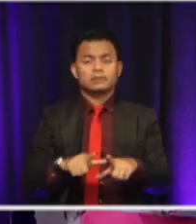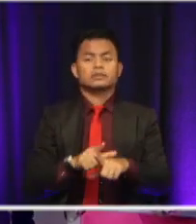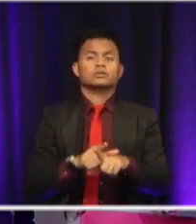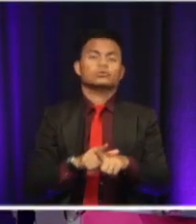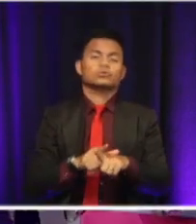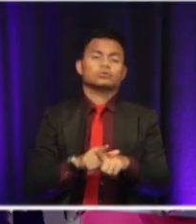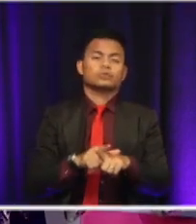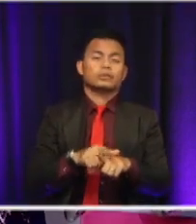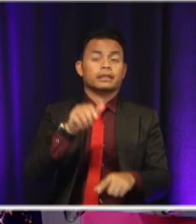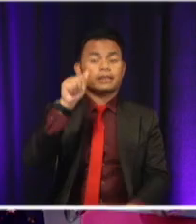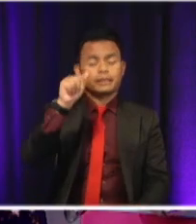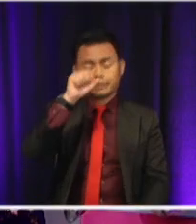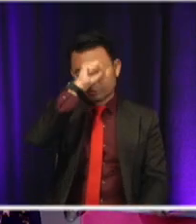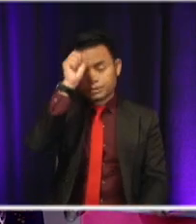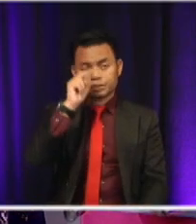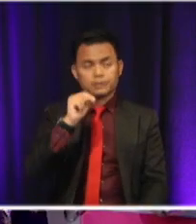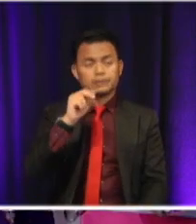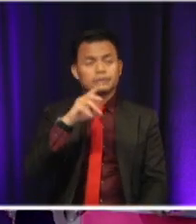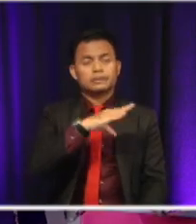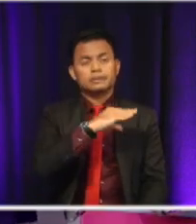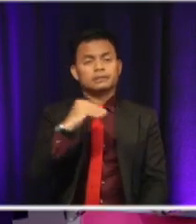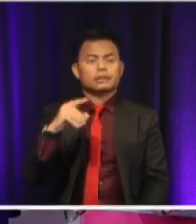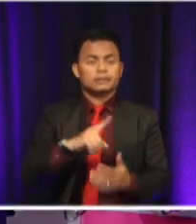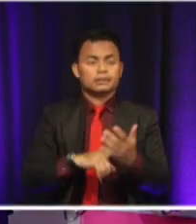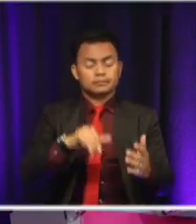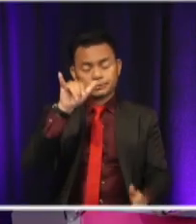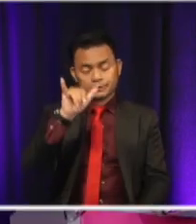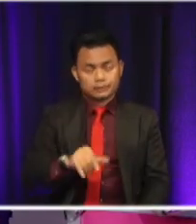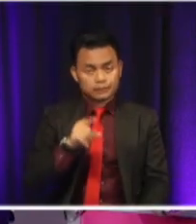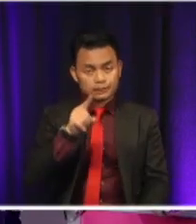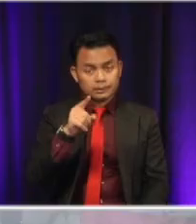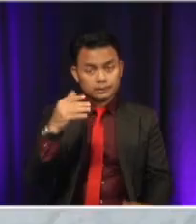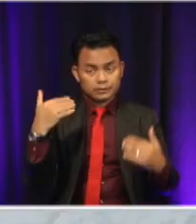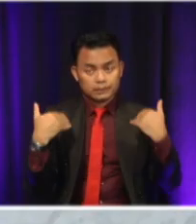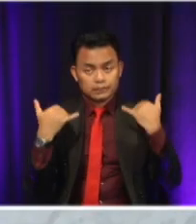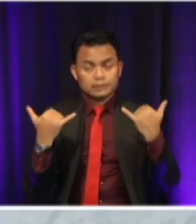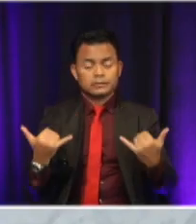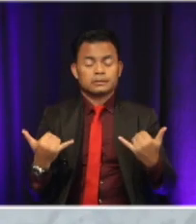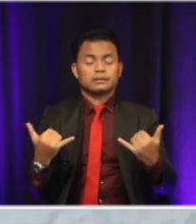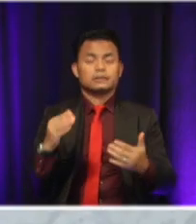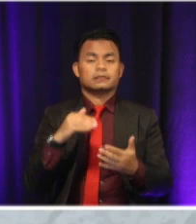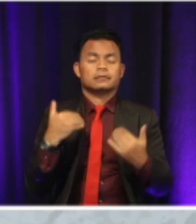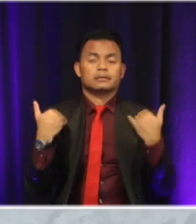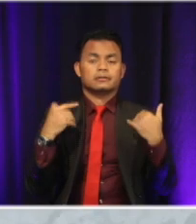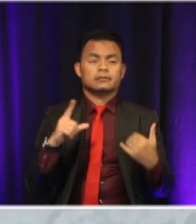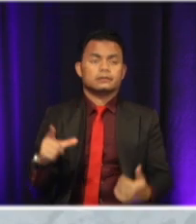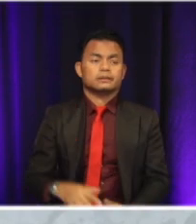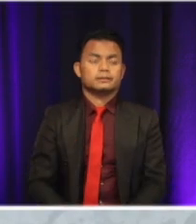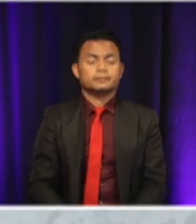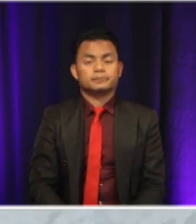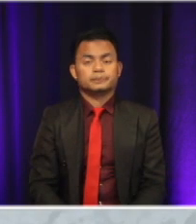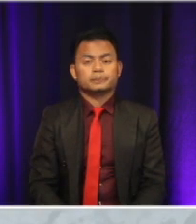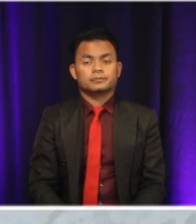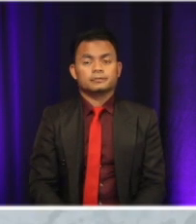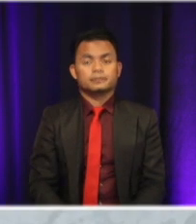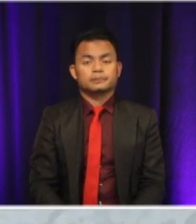what you have here is an extract coming from Flowers for Algernon. This comes towards the end